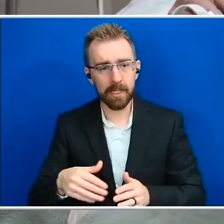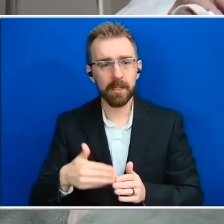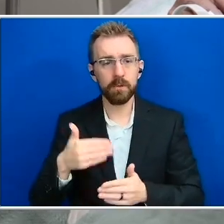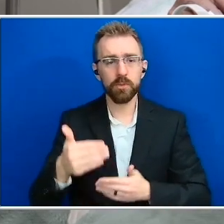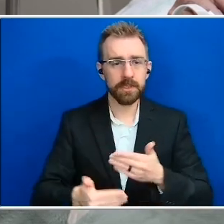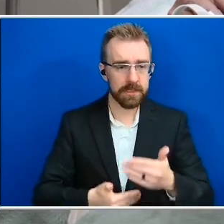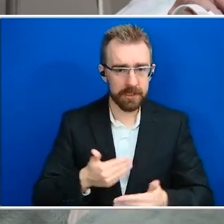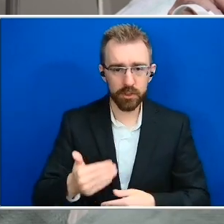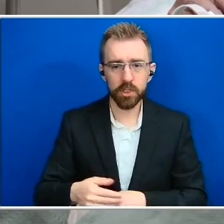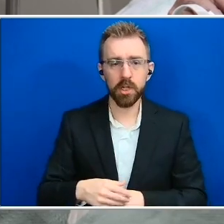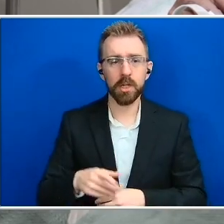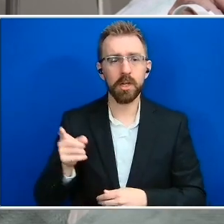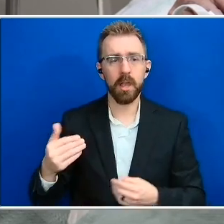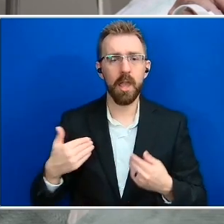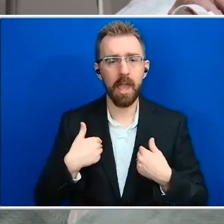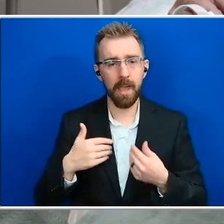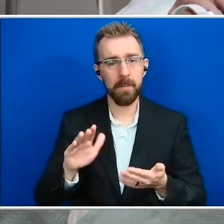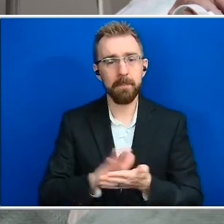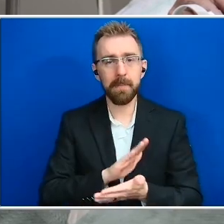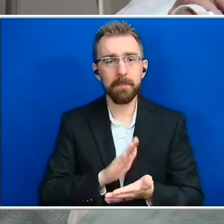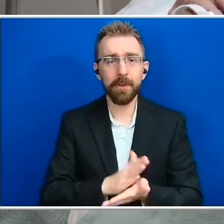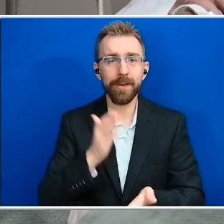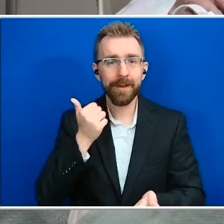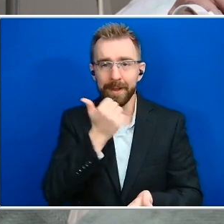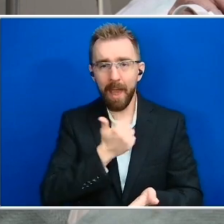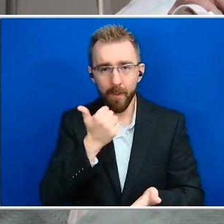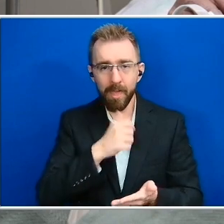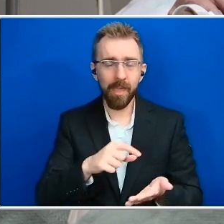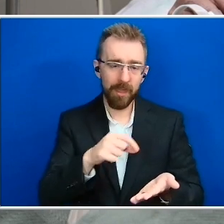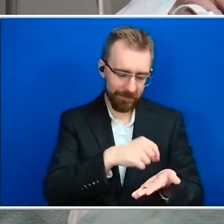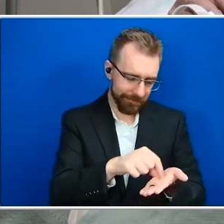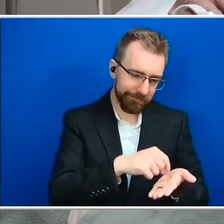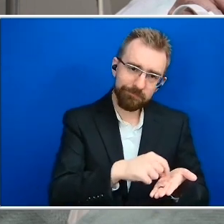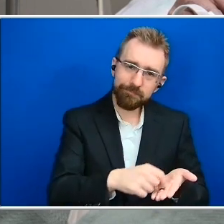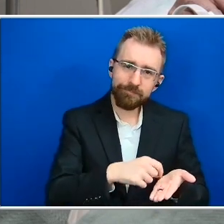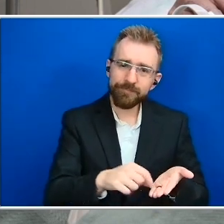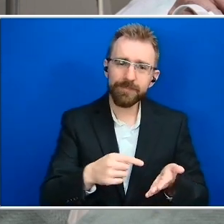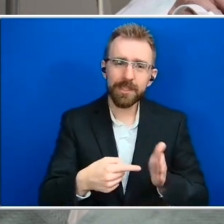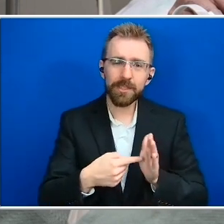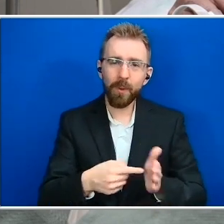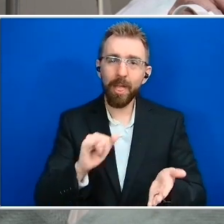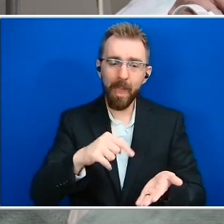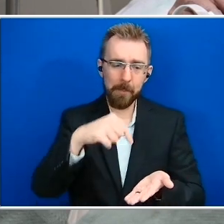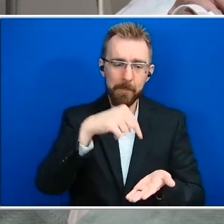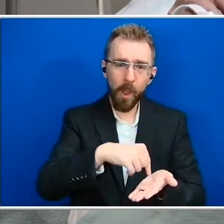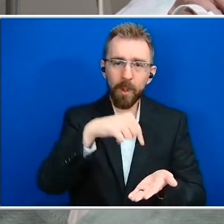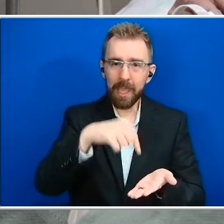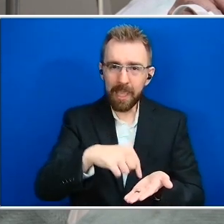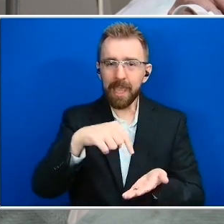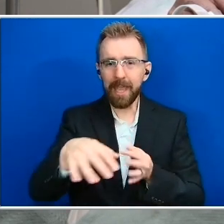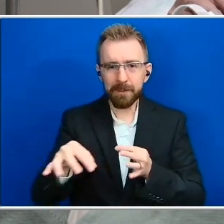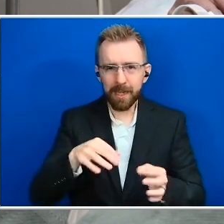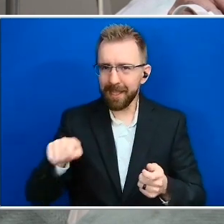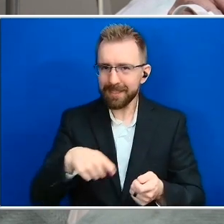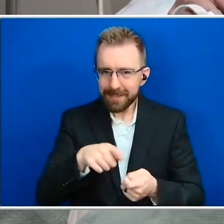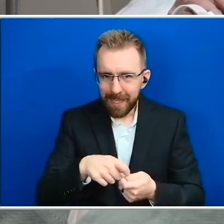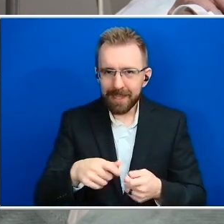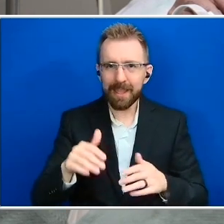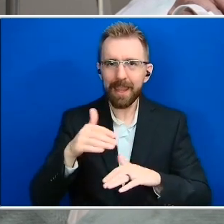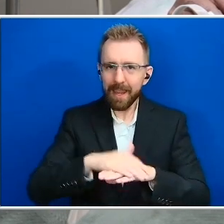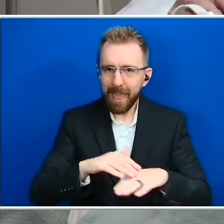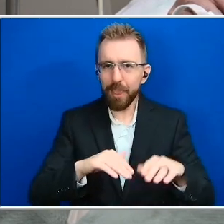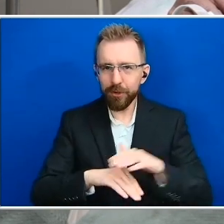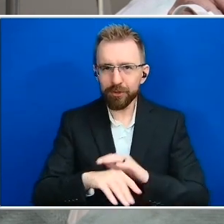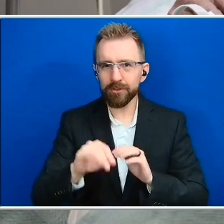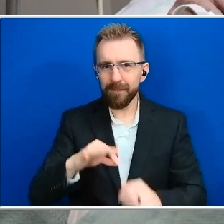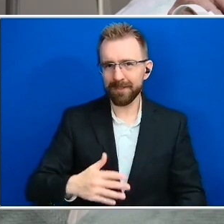a paper towel and a pencil, and she's doing this poking motion and explaining exactly the layers of the stomach and